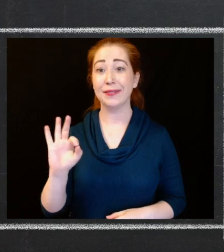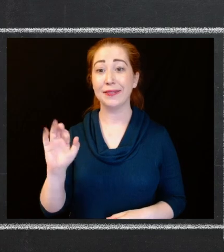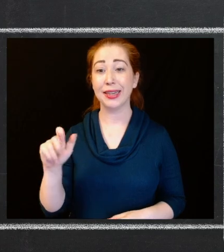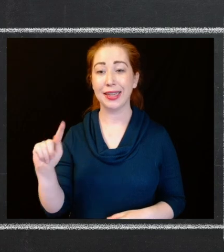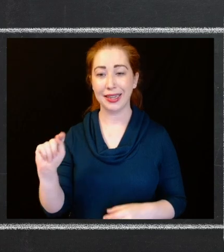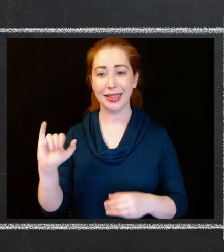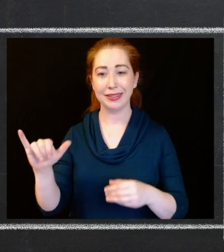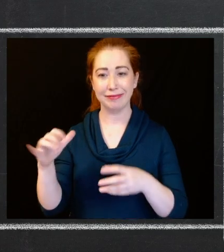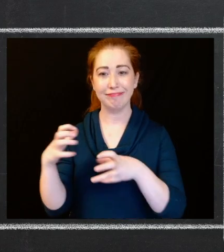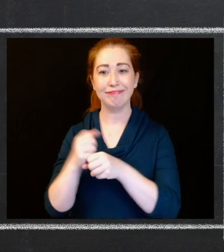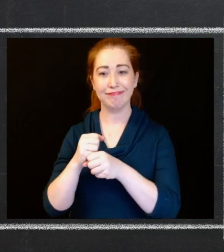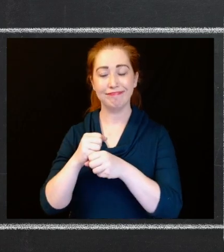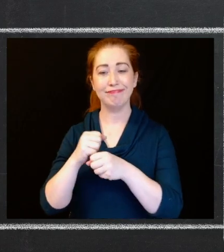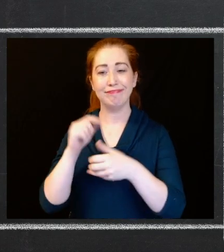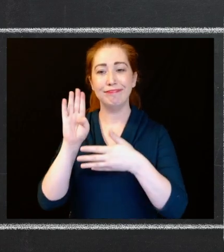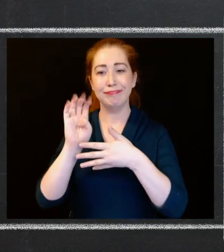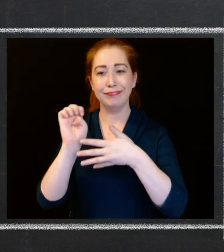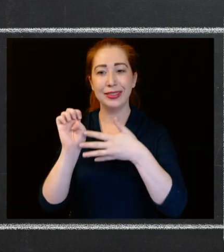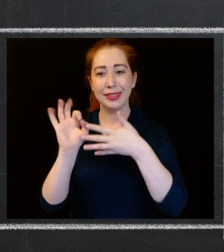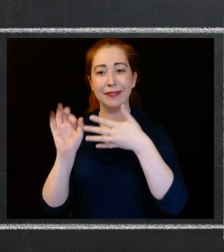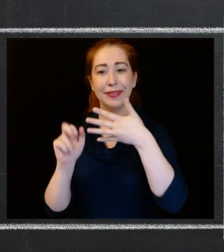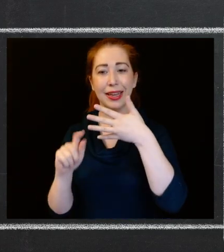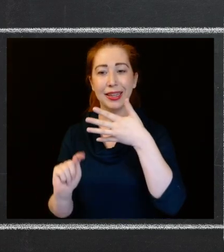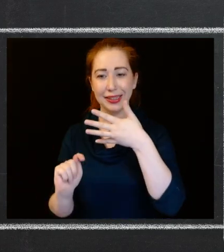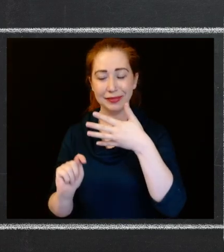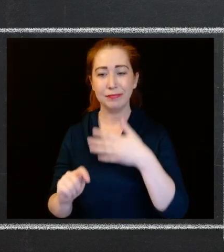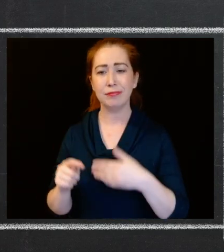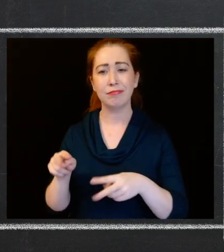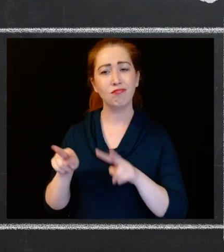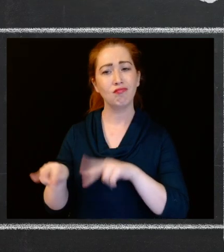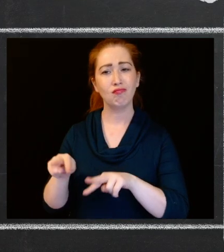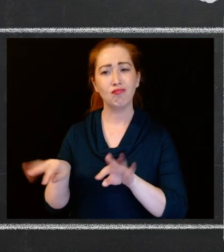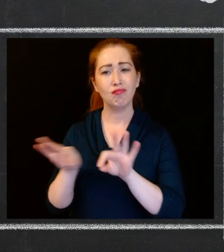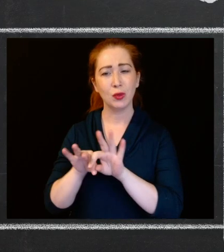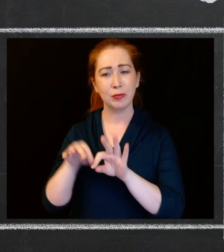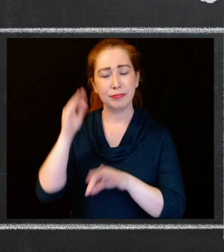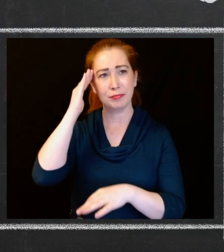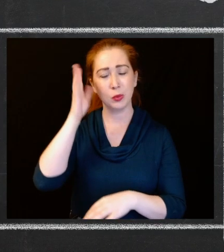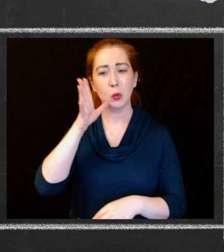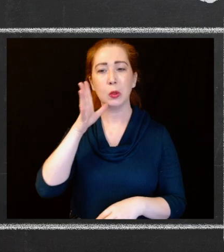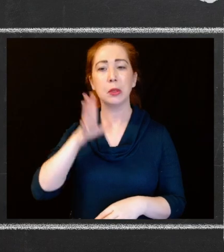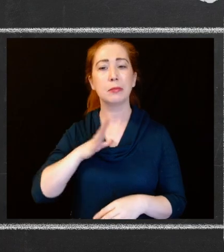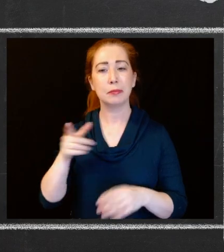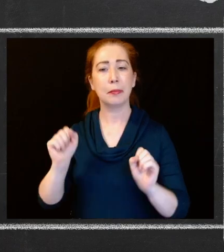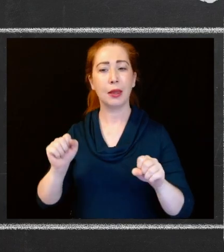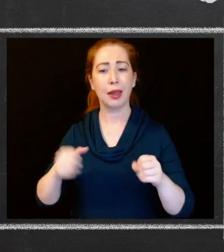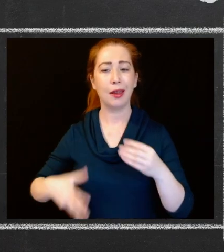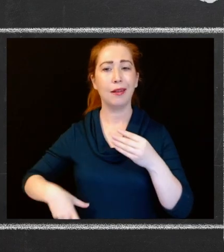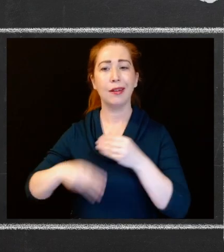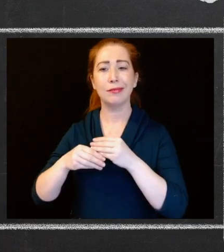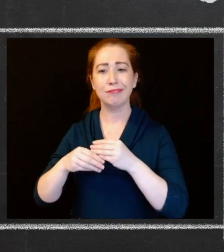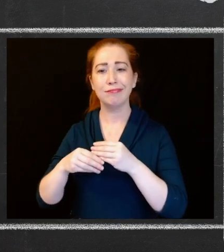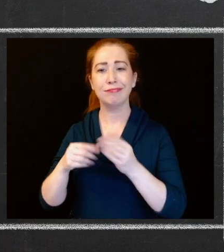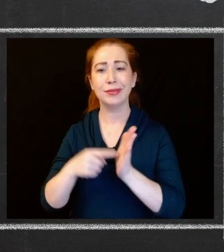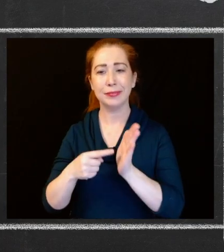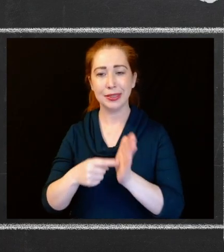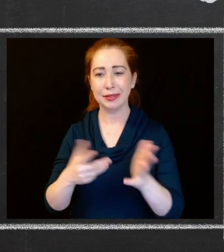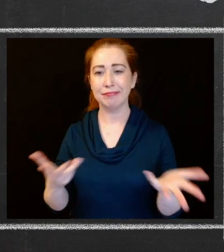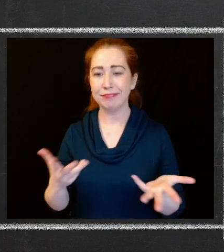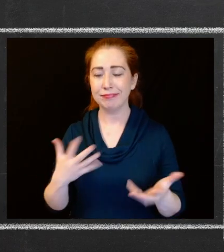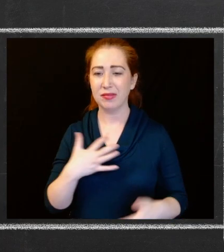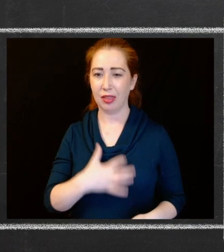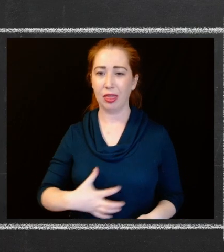be aware that symptoms often differ for women. These symptoms may include nausea or